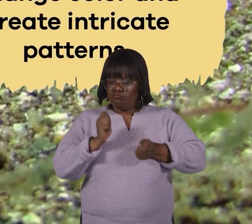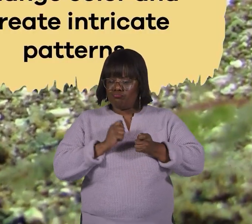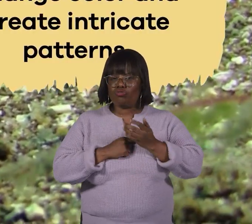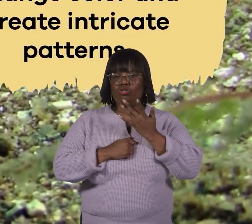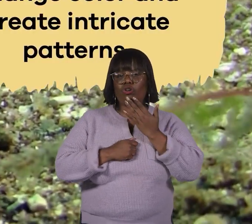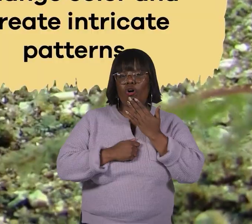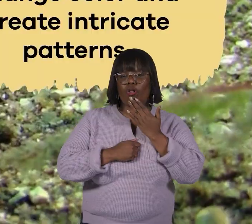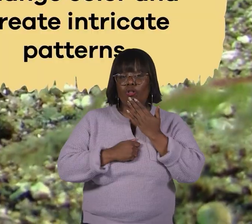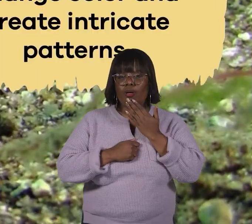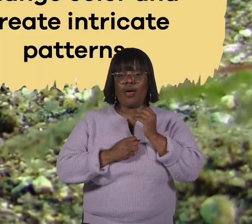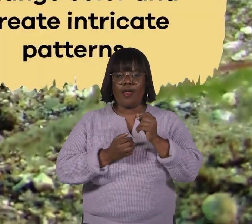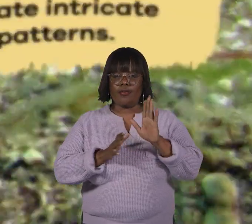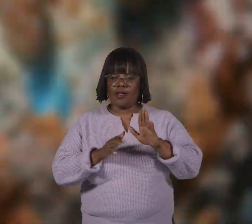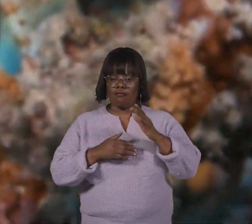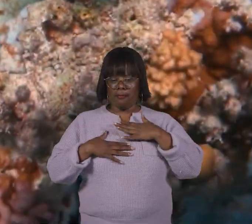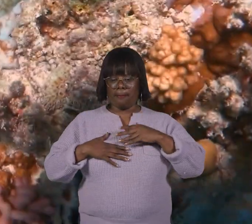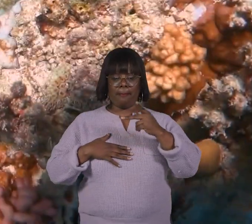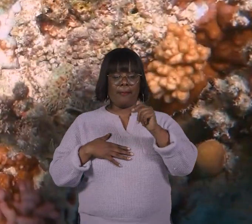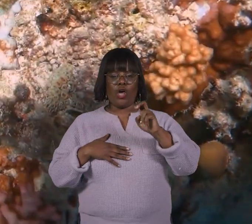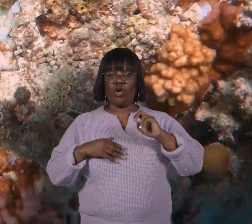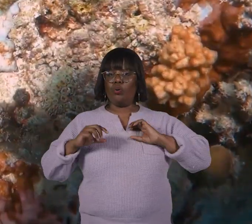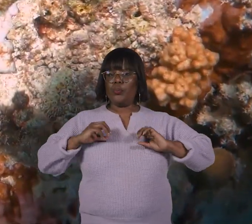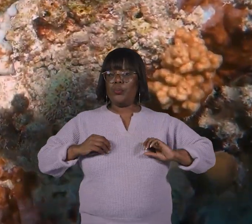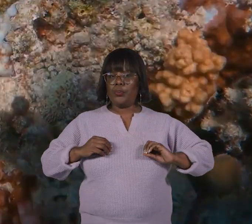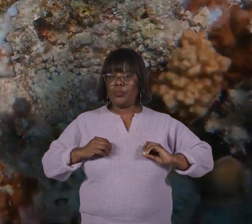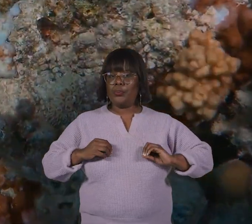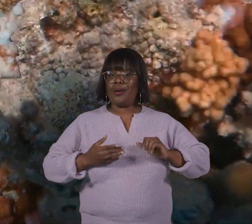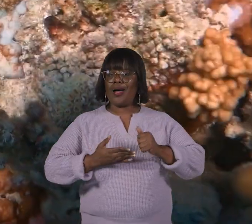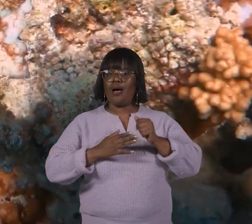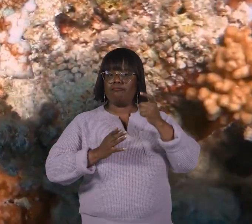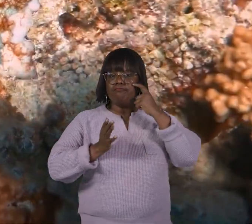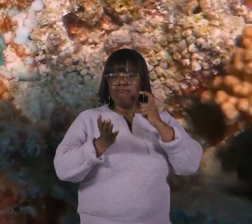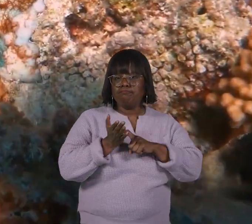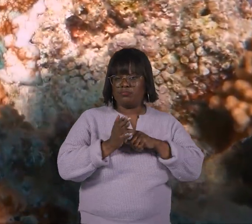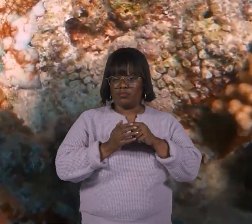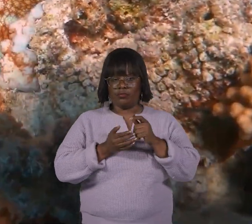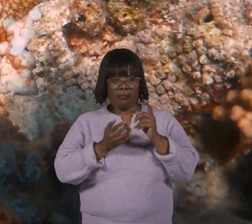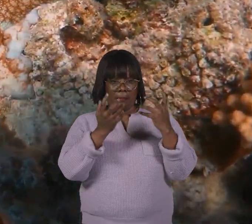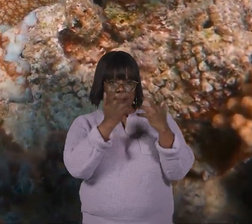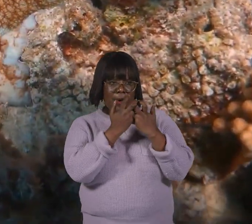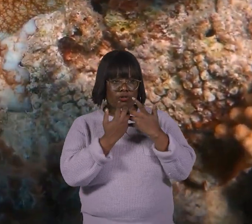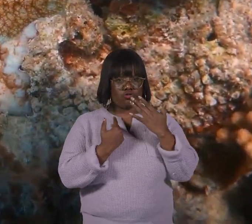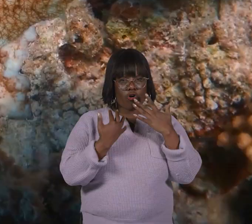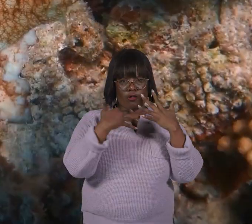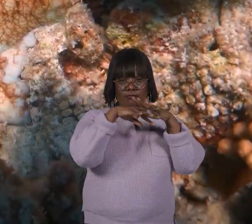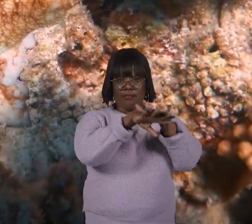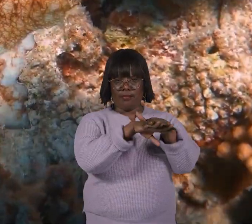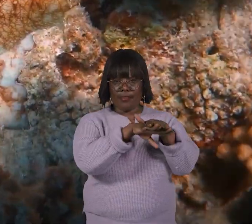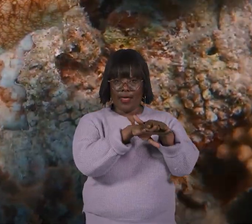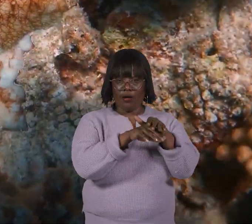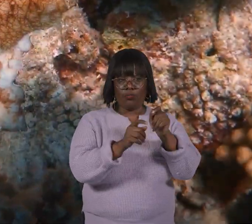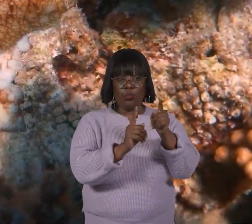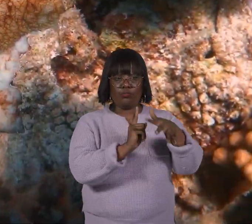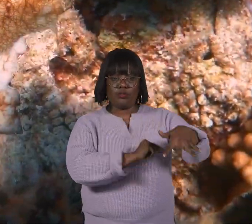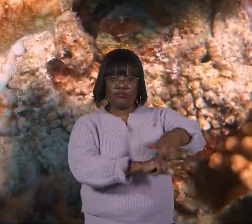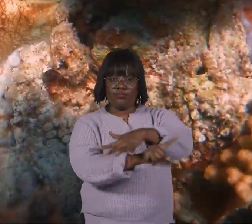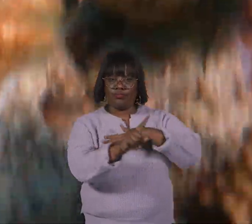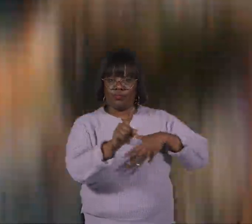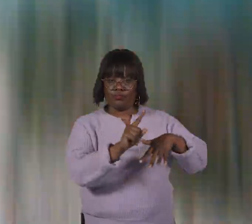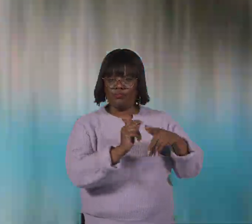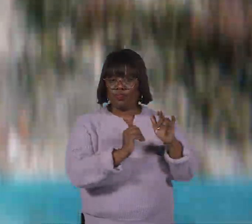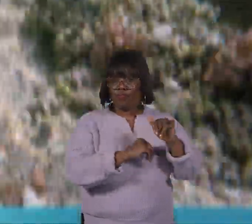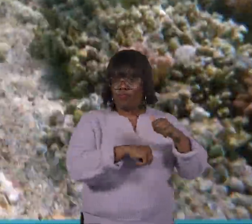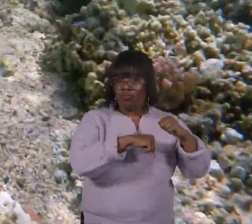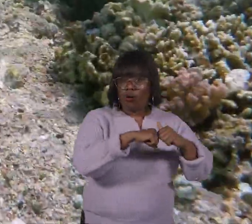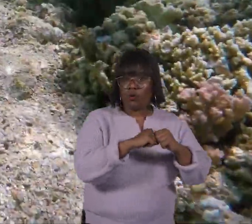and create intricate patterns. These cells help them hide by matching the colors and patterns of their surroundings, like rocks or seaweed.